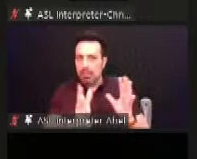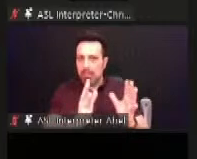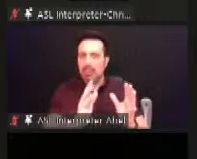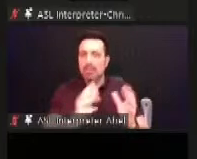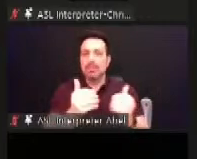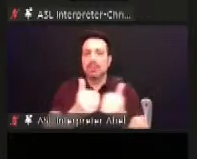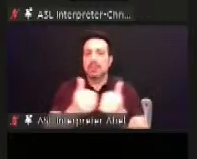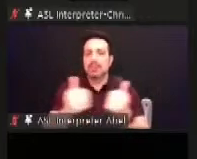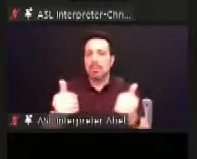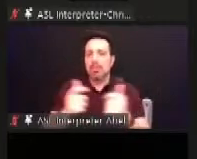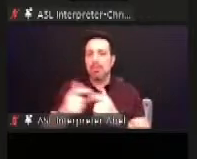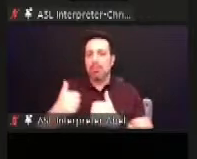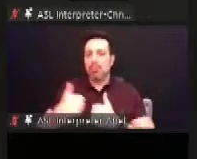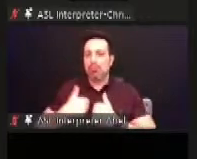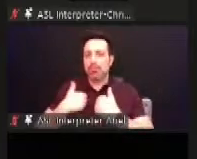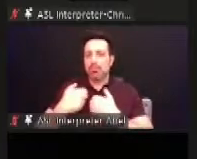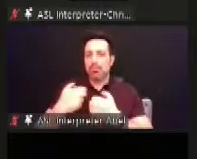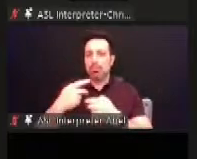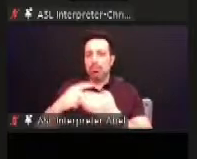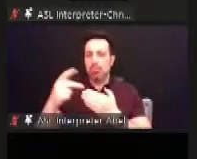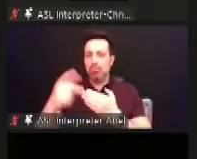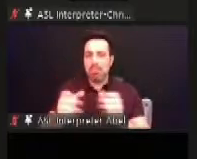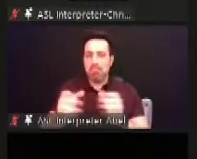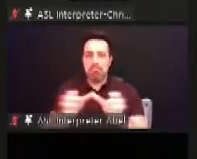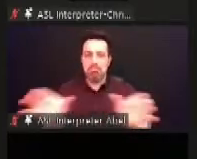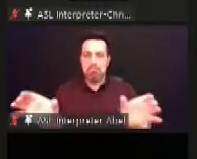separate from the residential program.